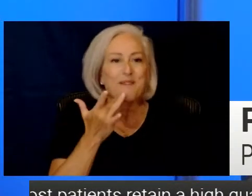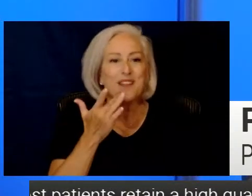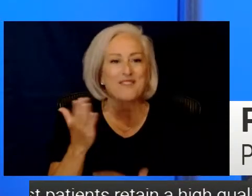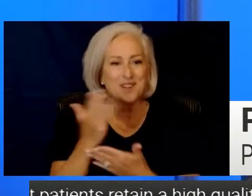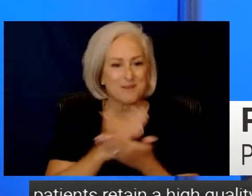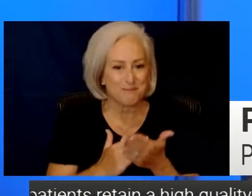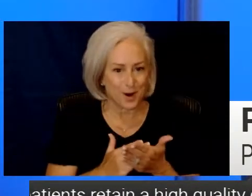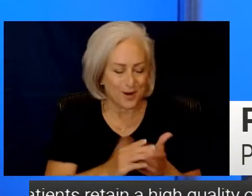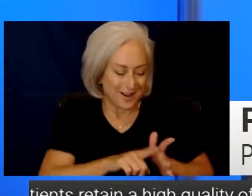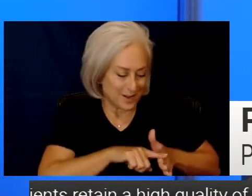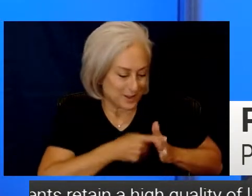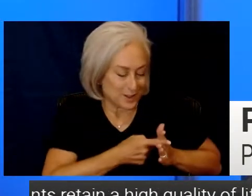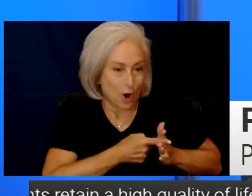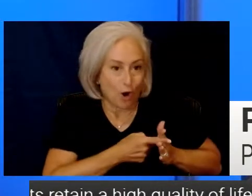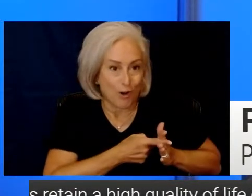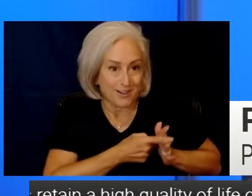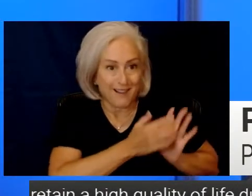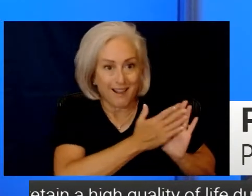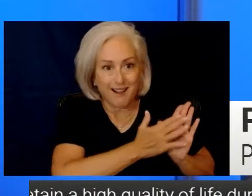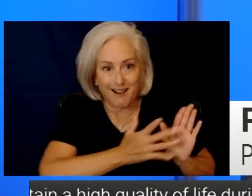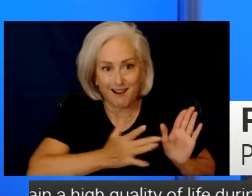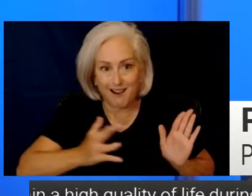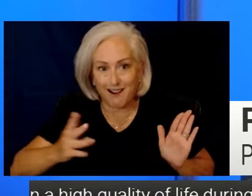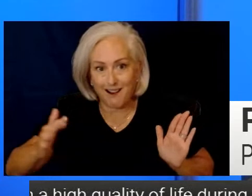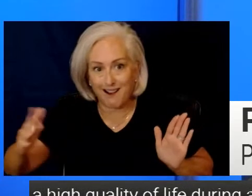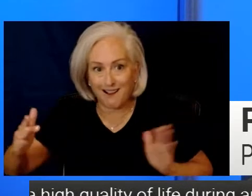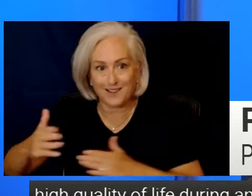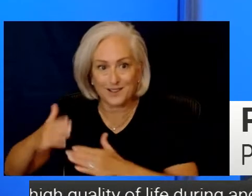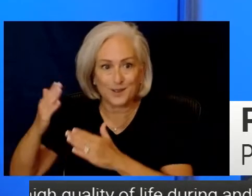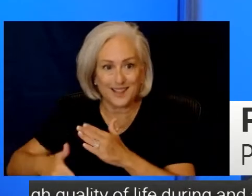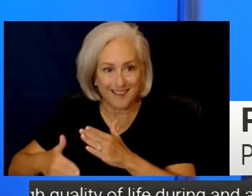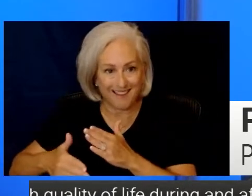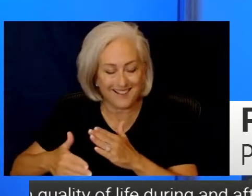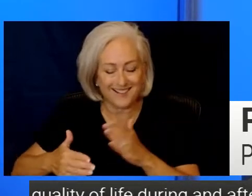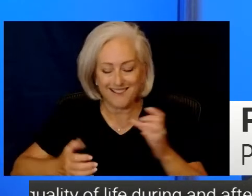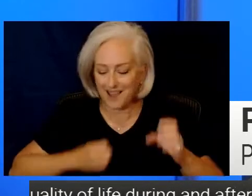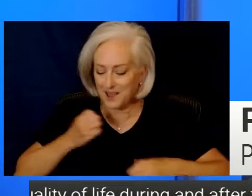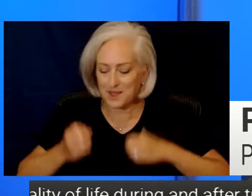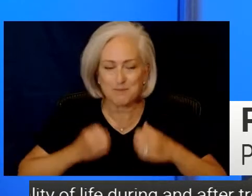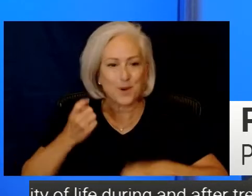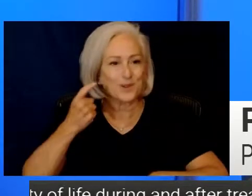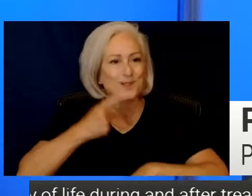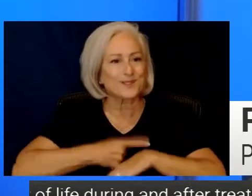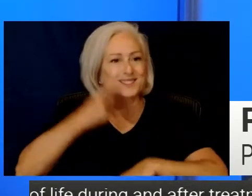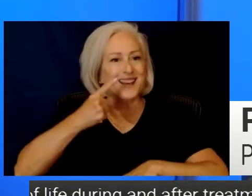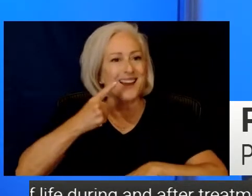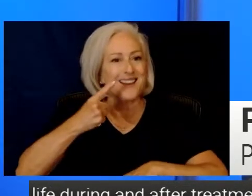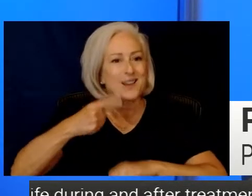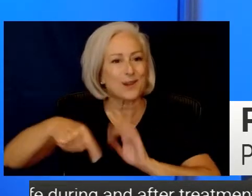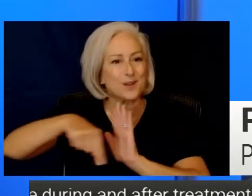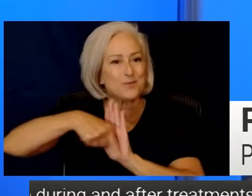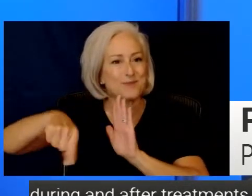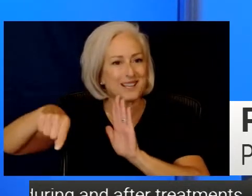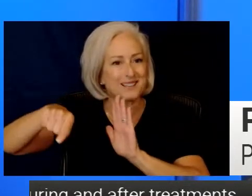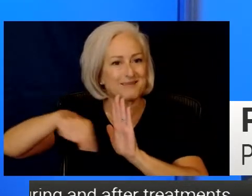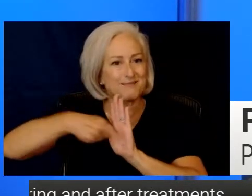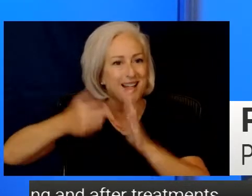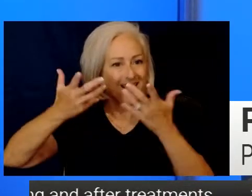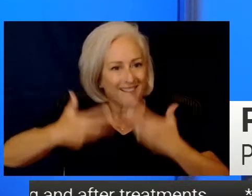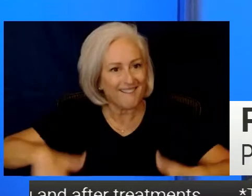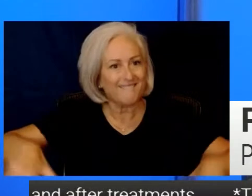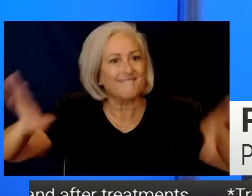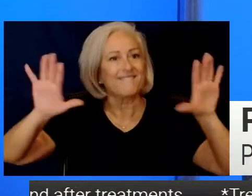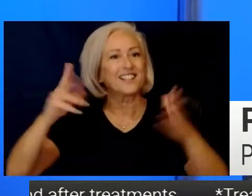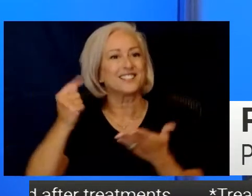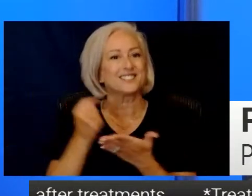have that one-on-one experience with that patient and that emotional day of ringing the bell and having that final thing and seeing all the support these patients have behind them